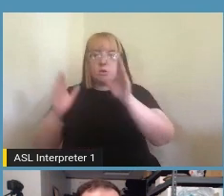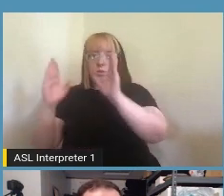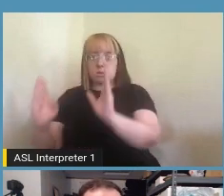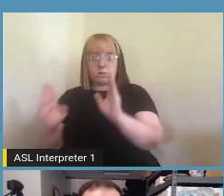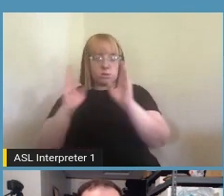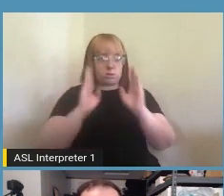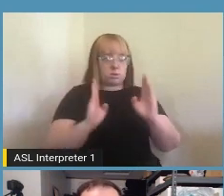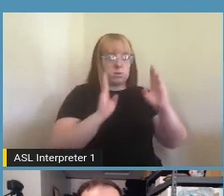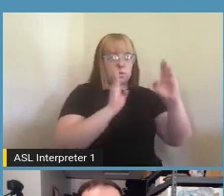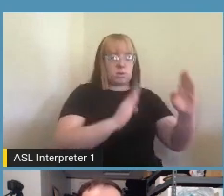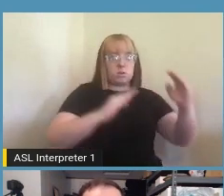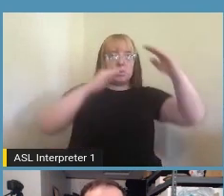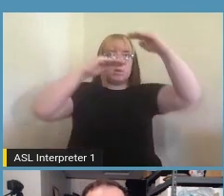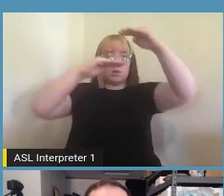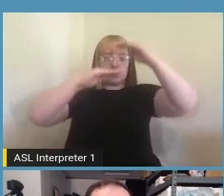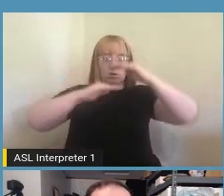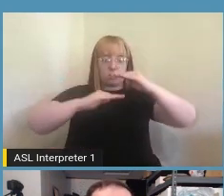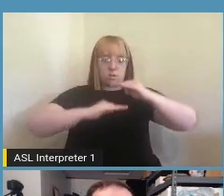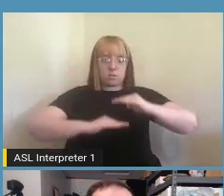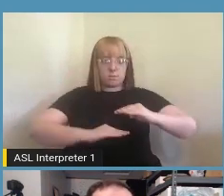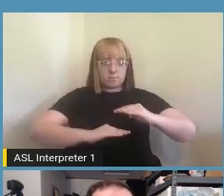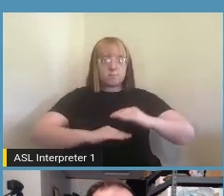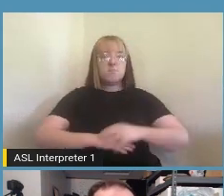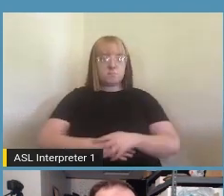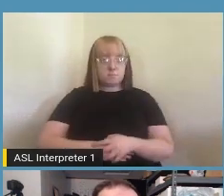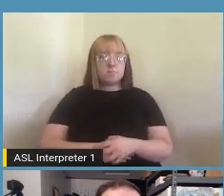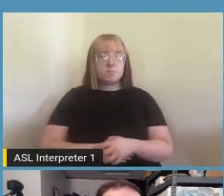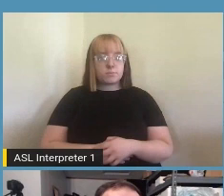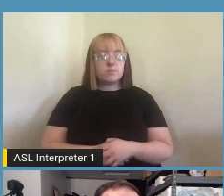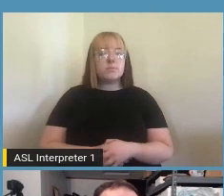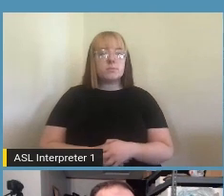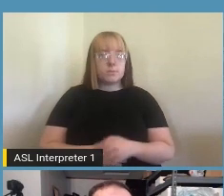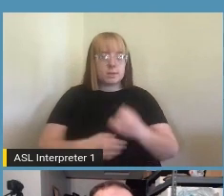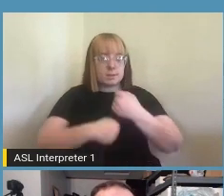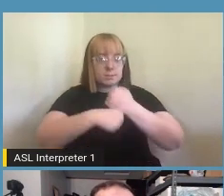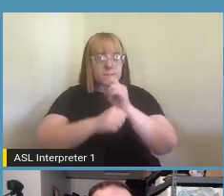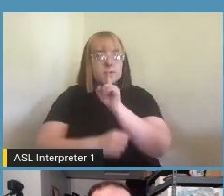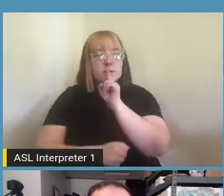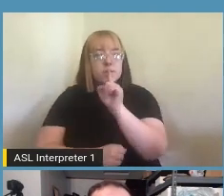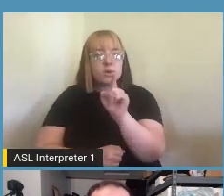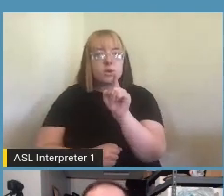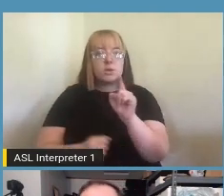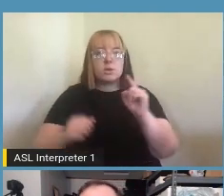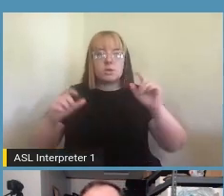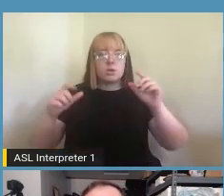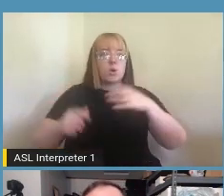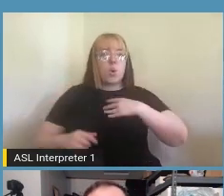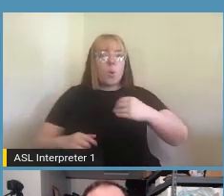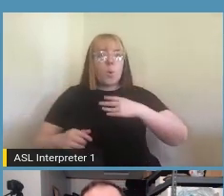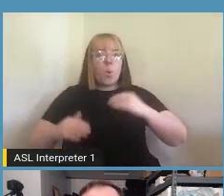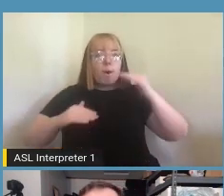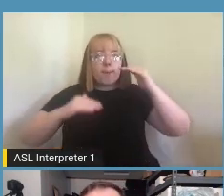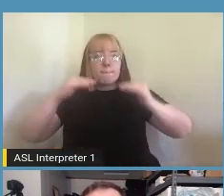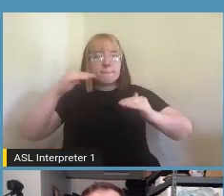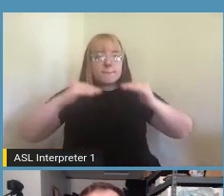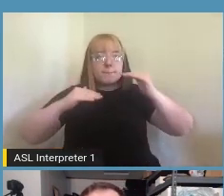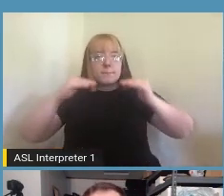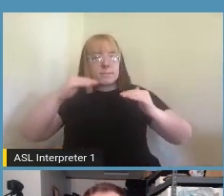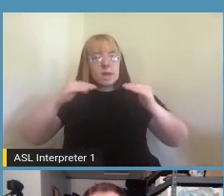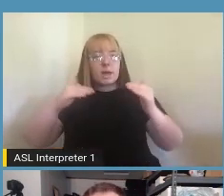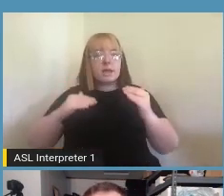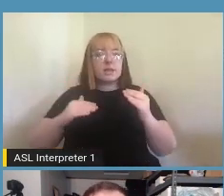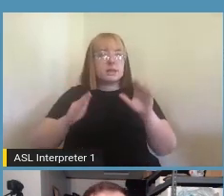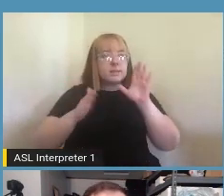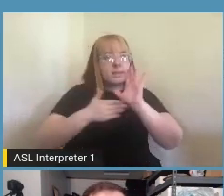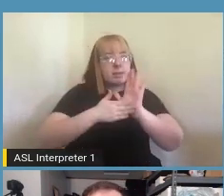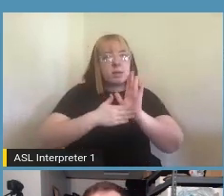three sections, both horizontally and vertically, making sure you white balance your cameras so that the camera knows that this